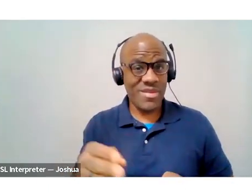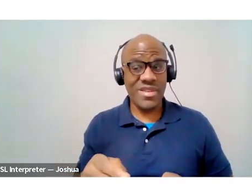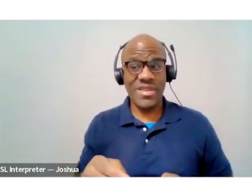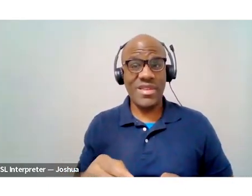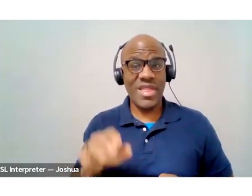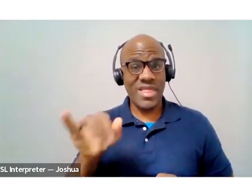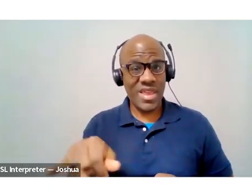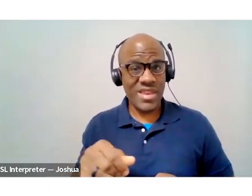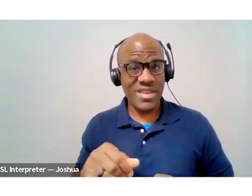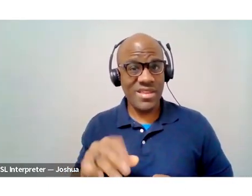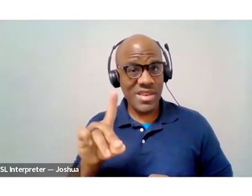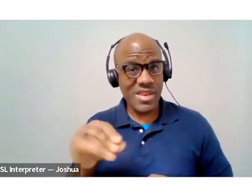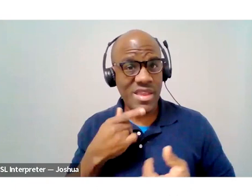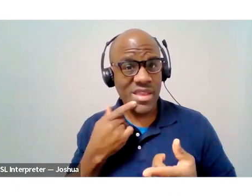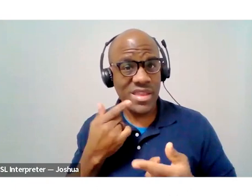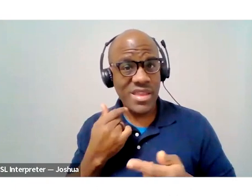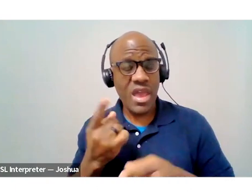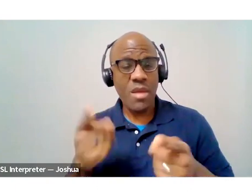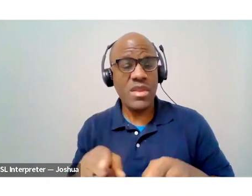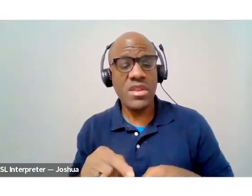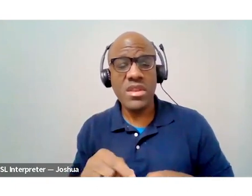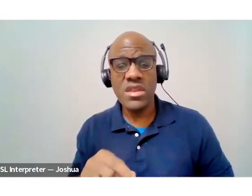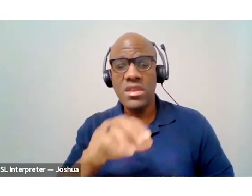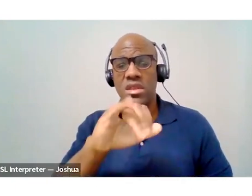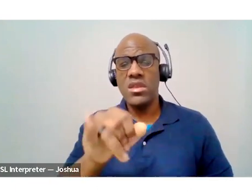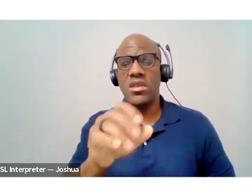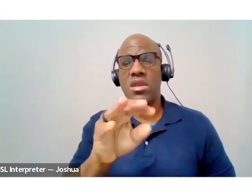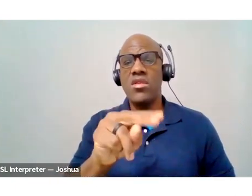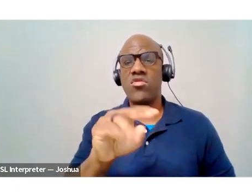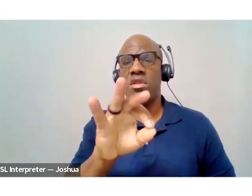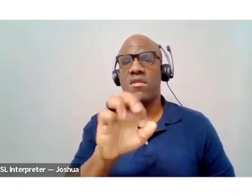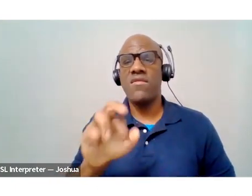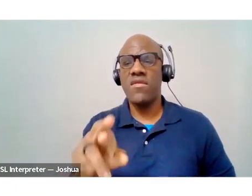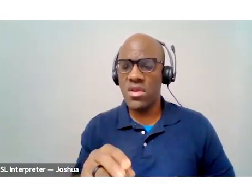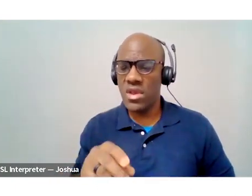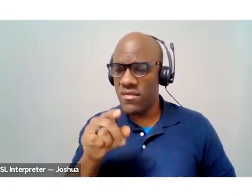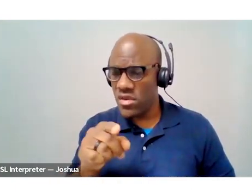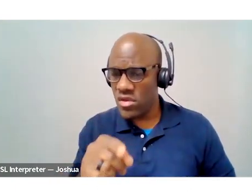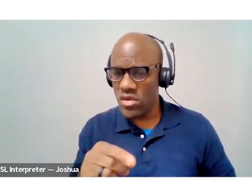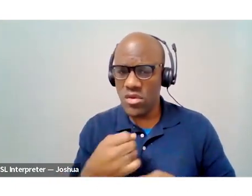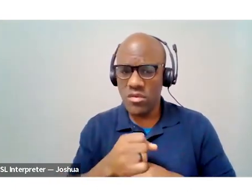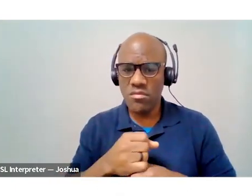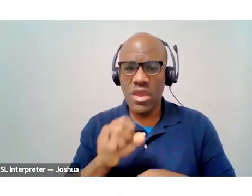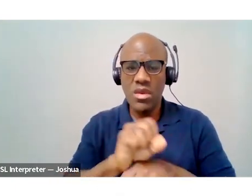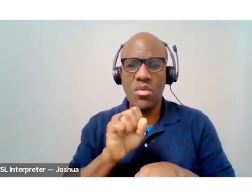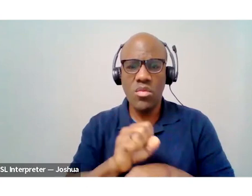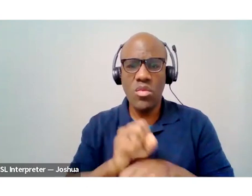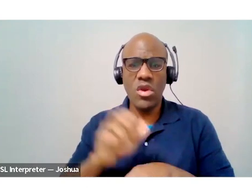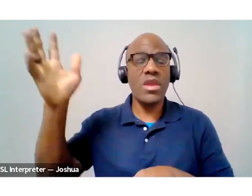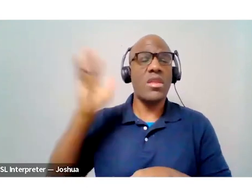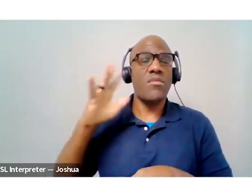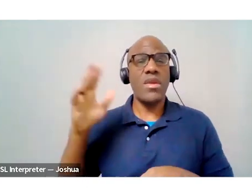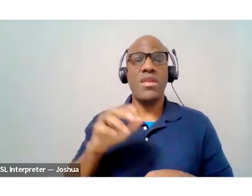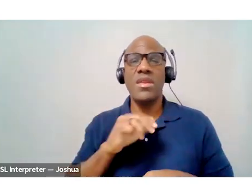happen. Jennifer, have you ever created work that no longer represents your views or who you are today? I find myself hesitant to